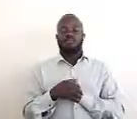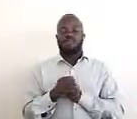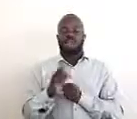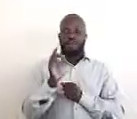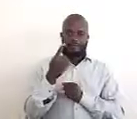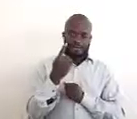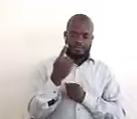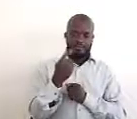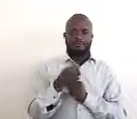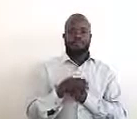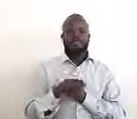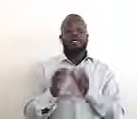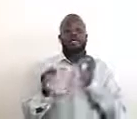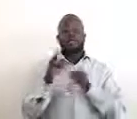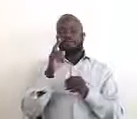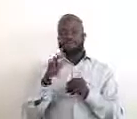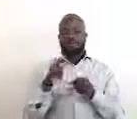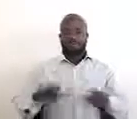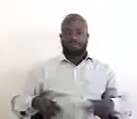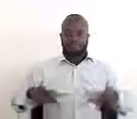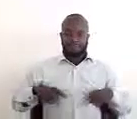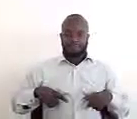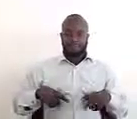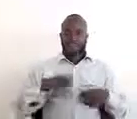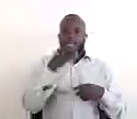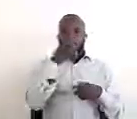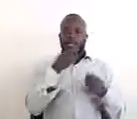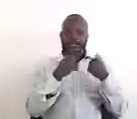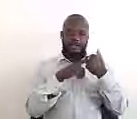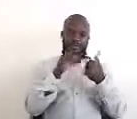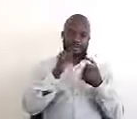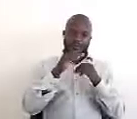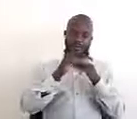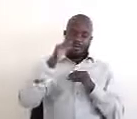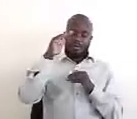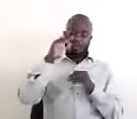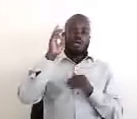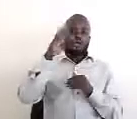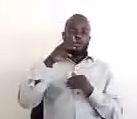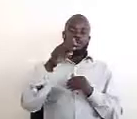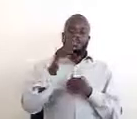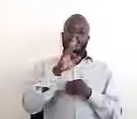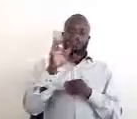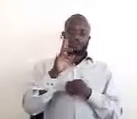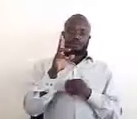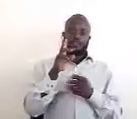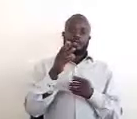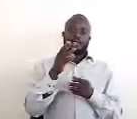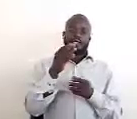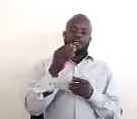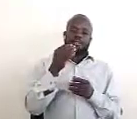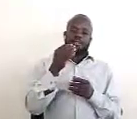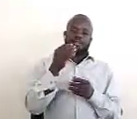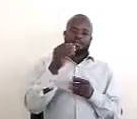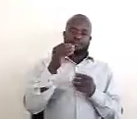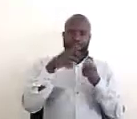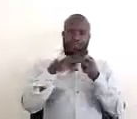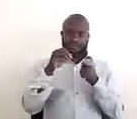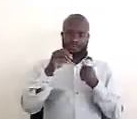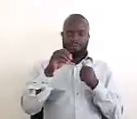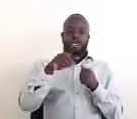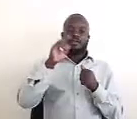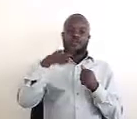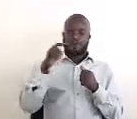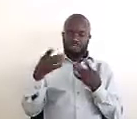First, here's a fact. If you live 65 years or longer, you will have consumed 70,000 meals